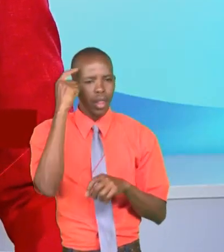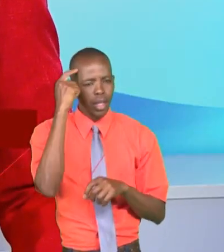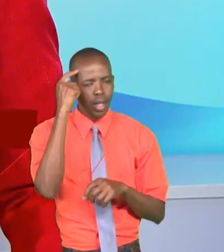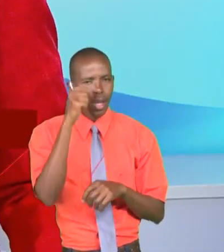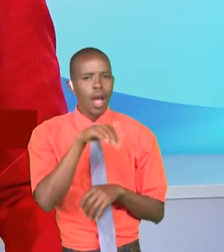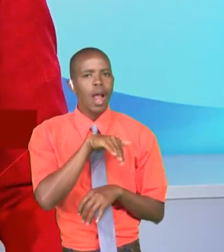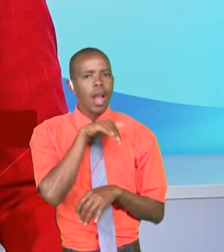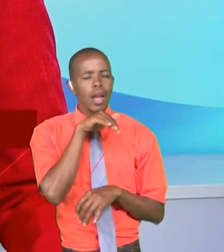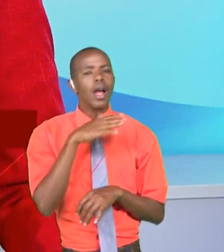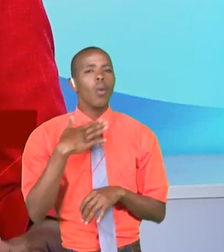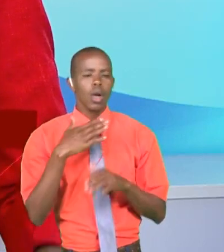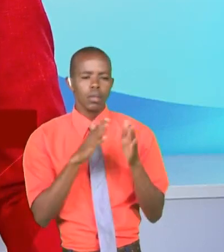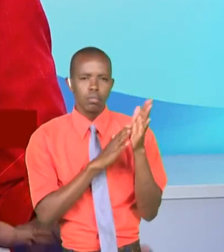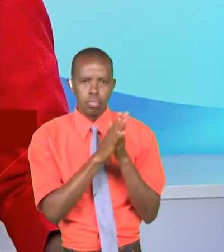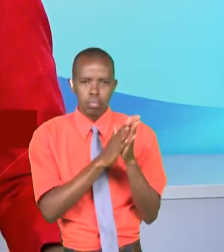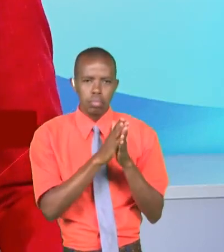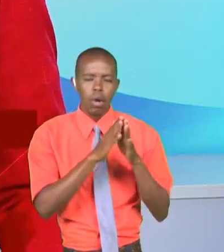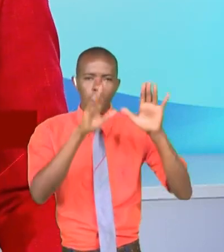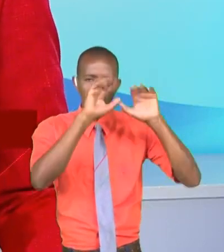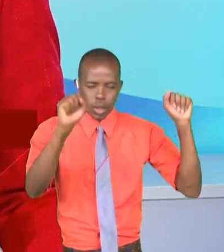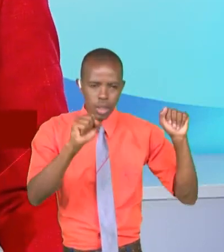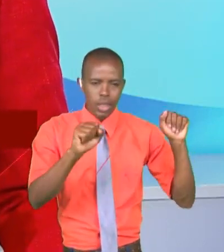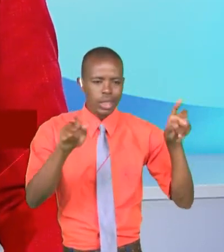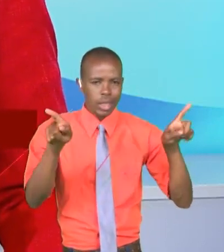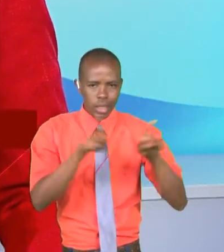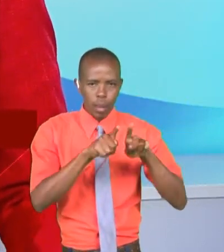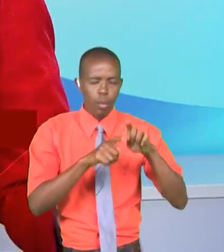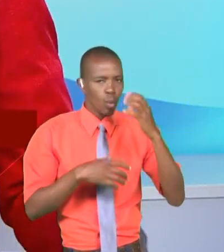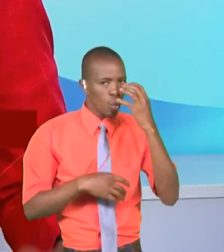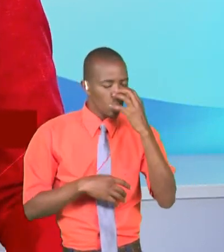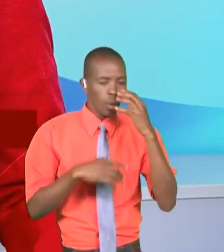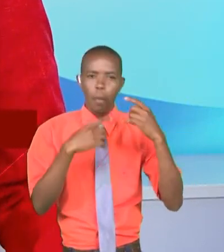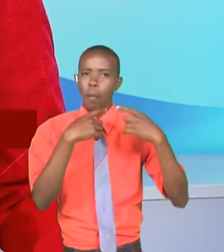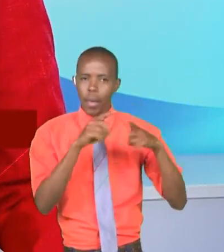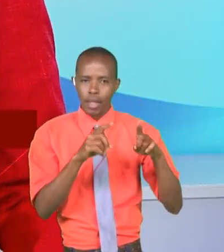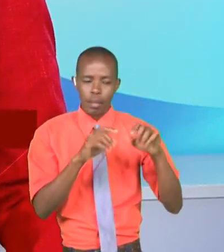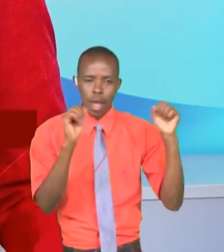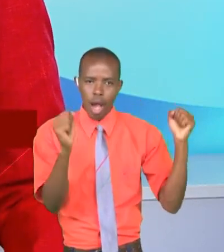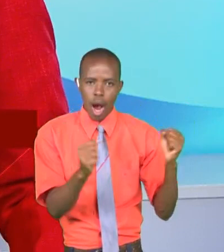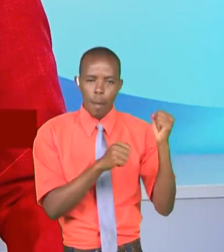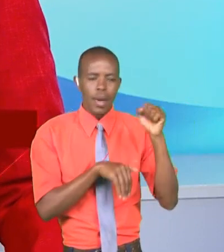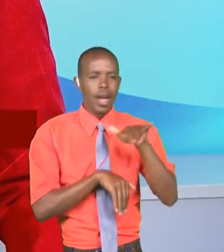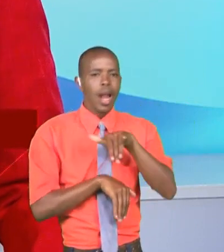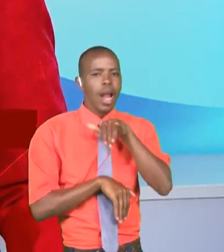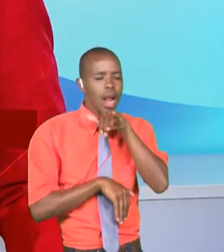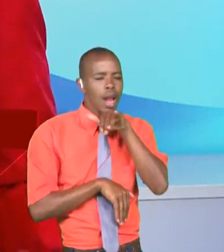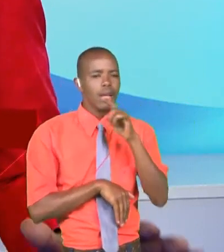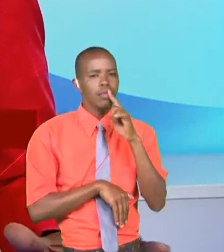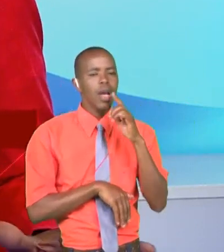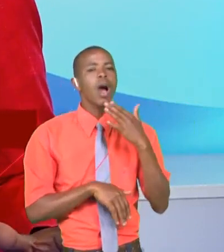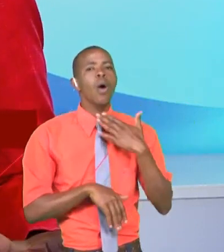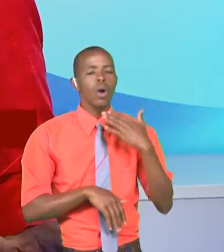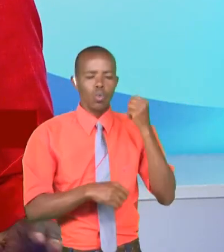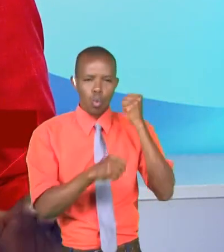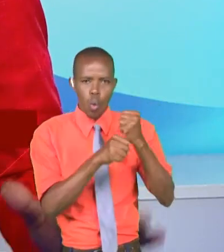would want to run for presidency and Ruto as well would want to run for presidency. But in case Raila says, I want to work with Ruto, but